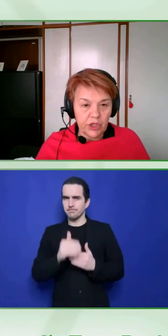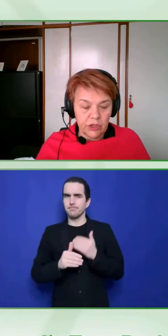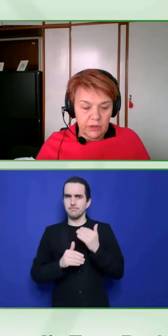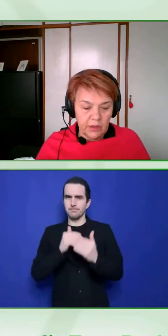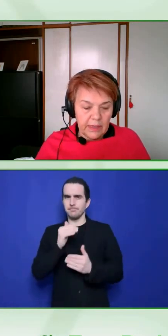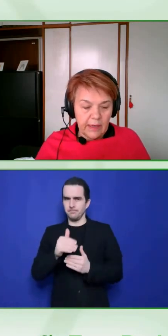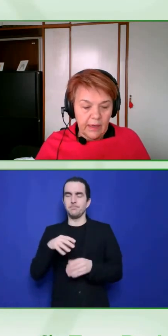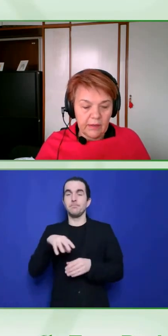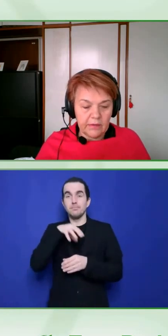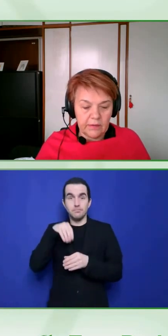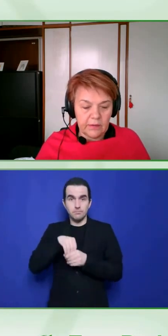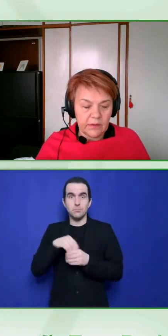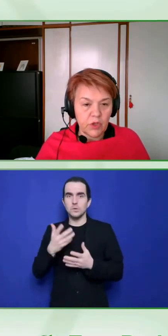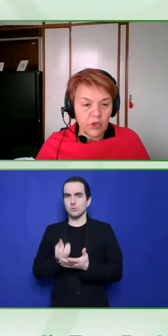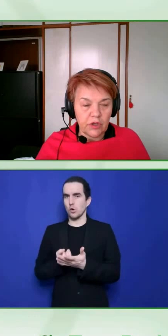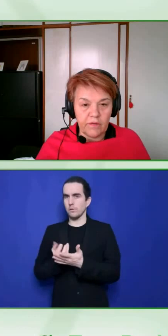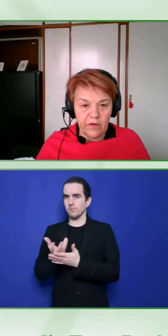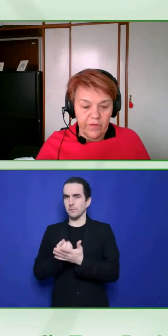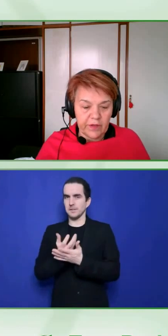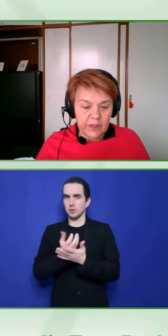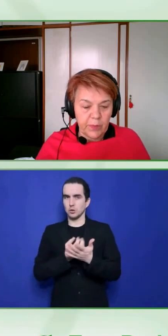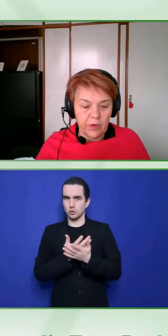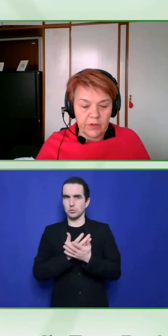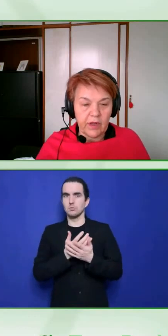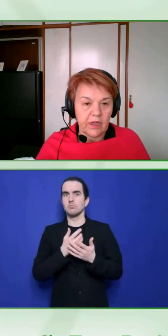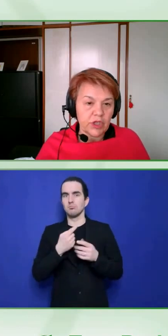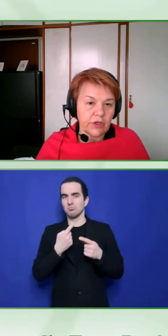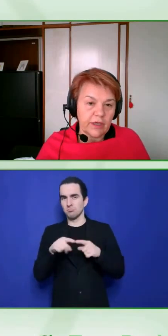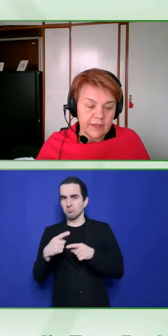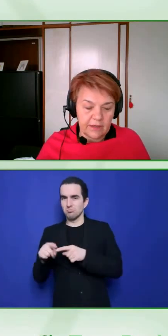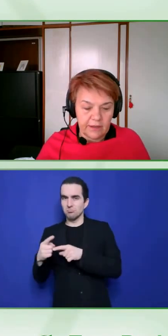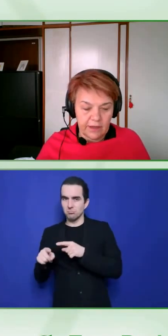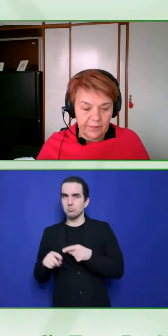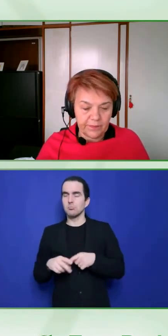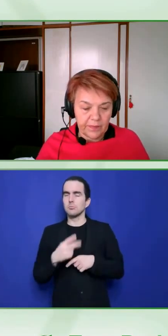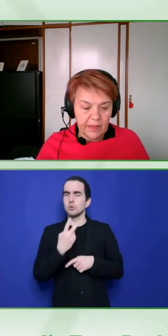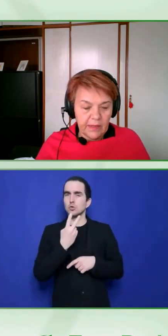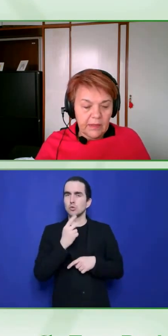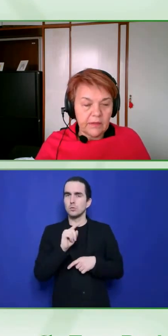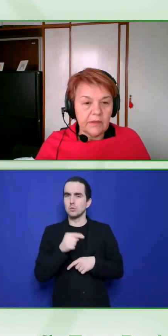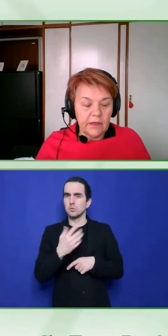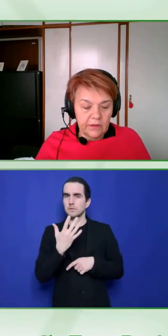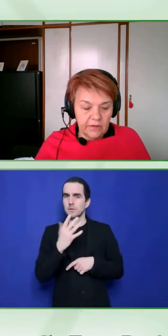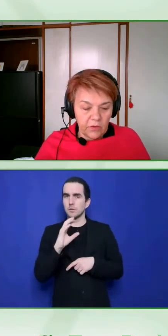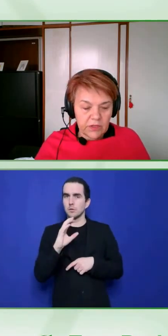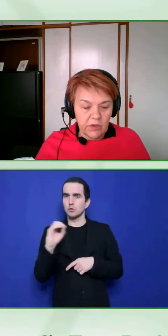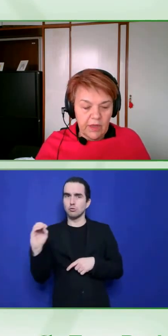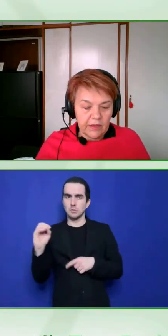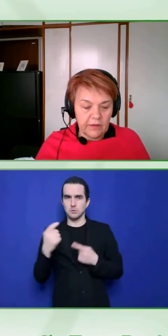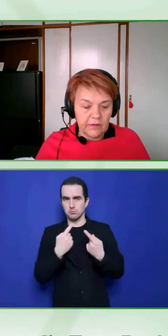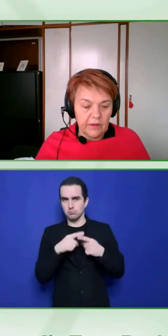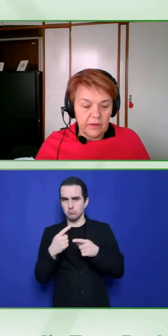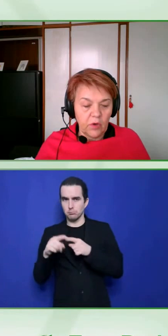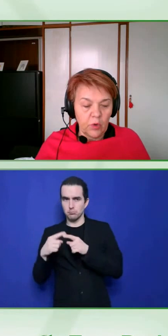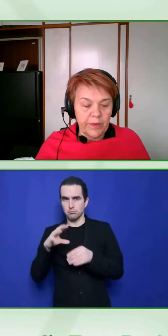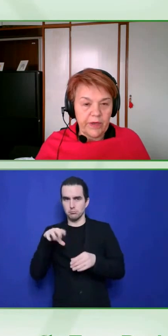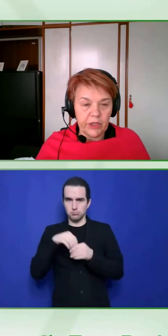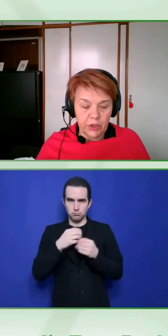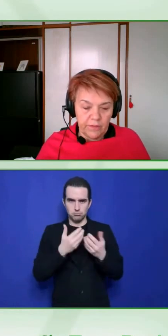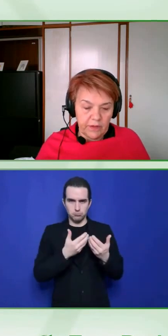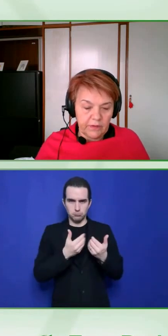education, health, social welfare, sport, culture, etc. The data was collected